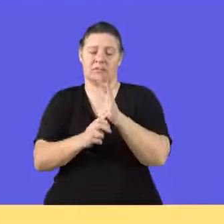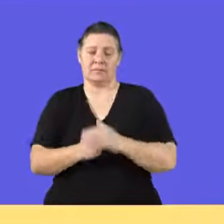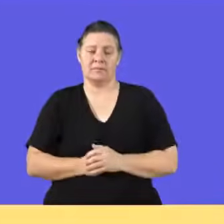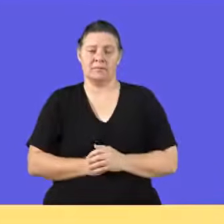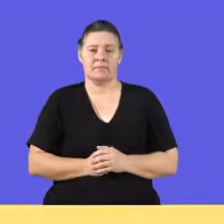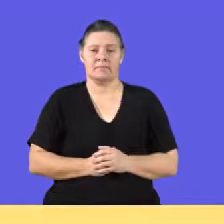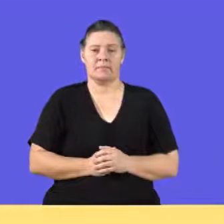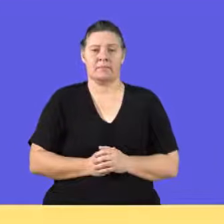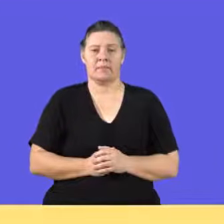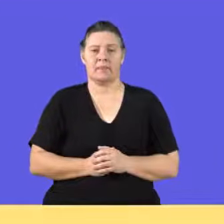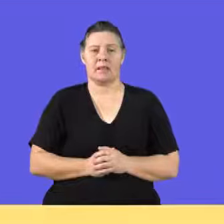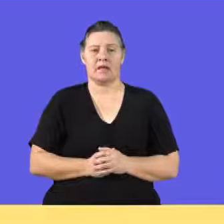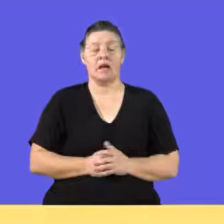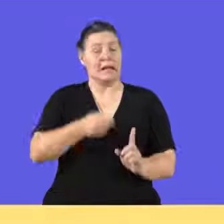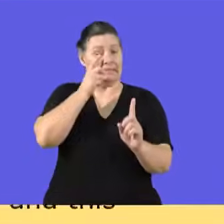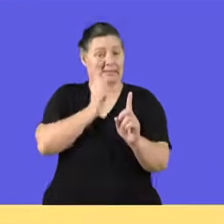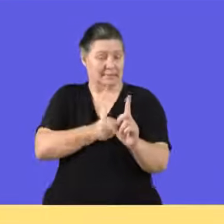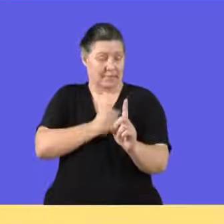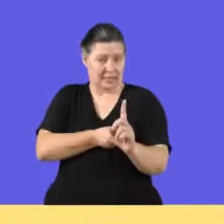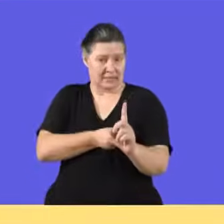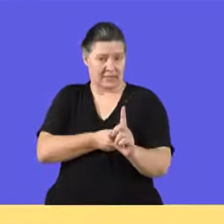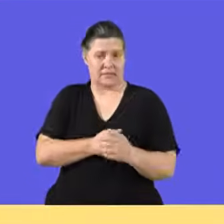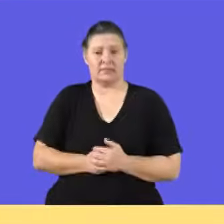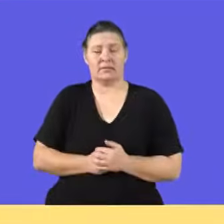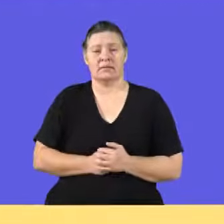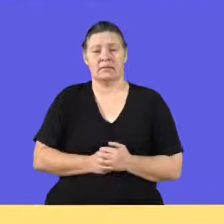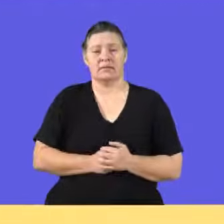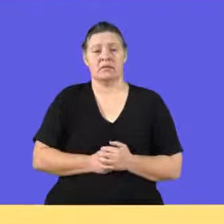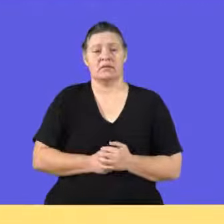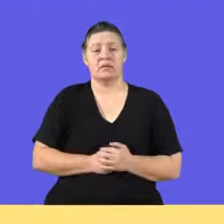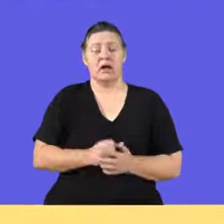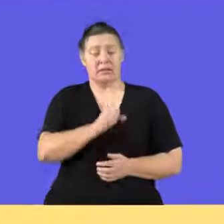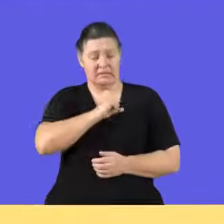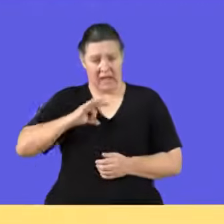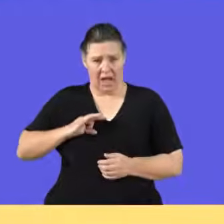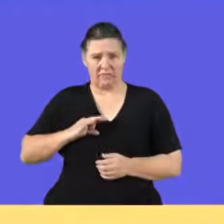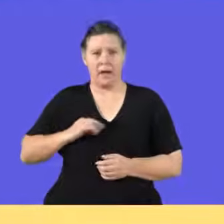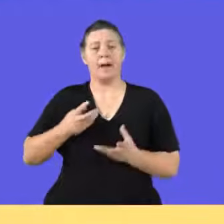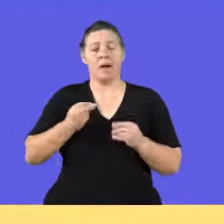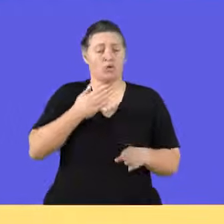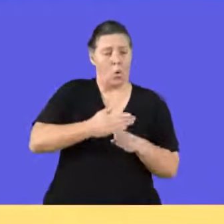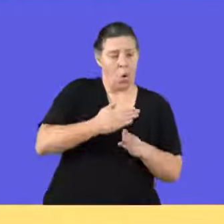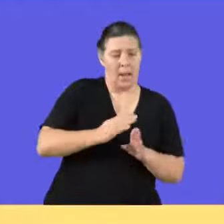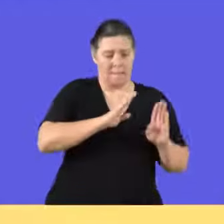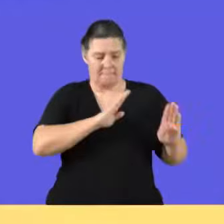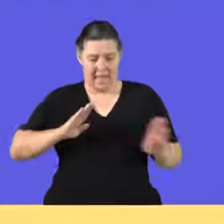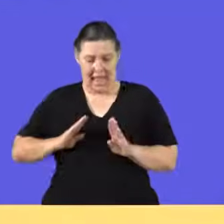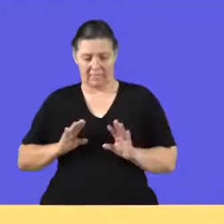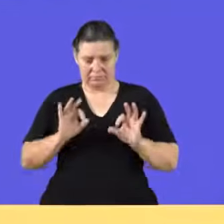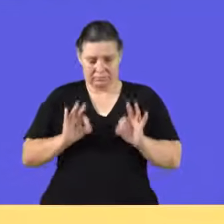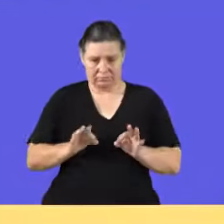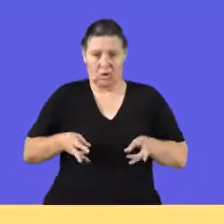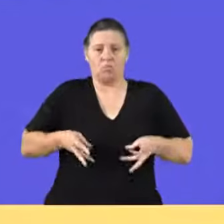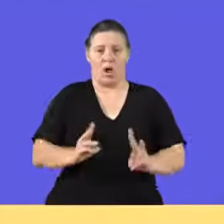also be in good standing. We also look at discipline, very important. Employees must work and behave